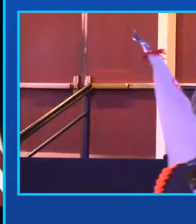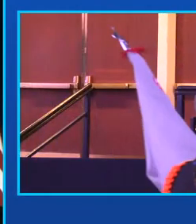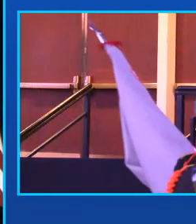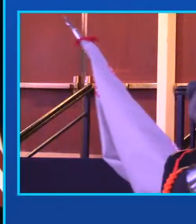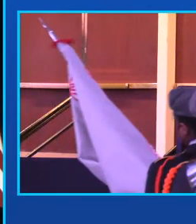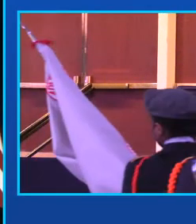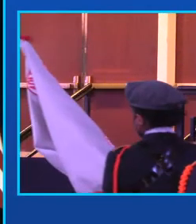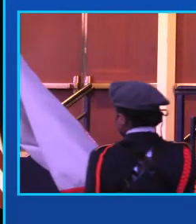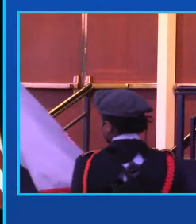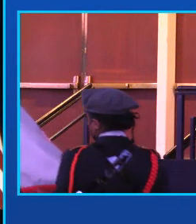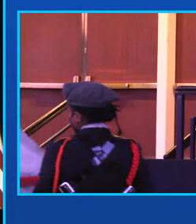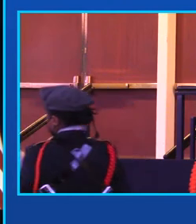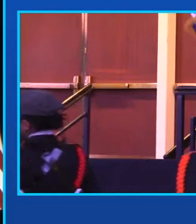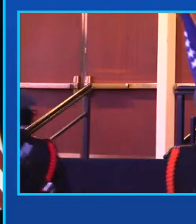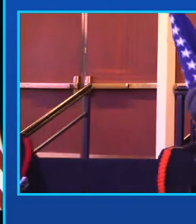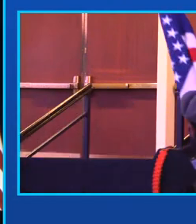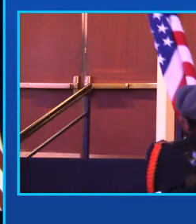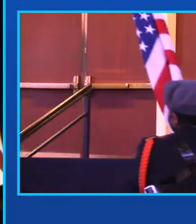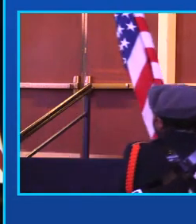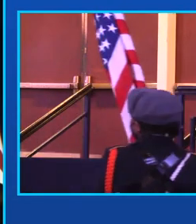Everyone, can you please take your seats?